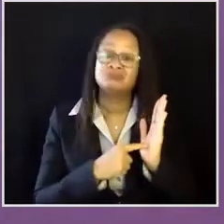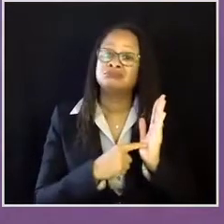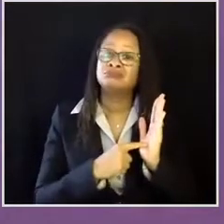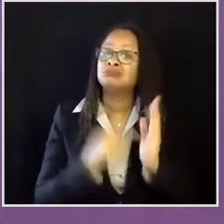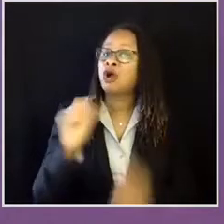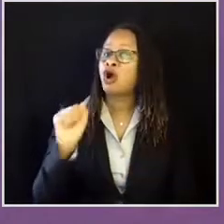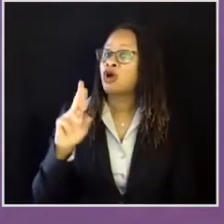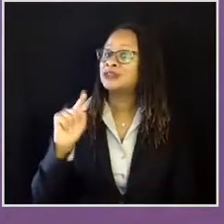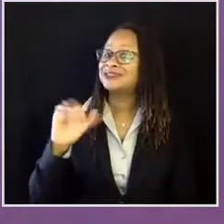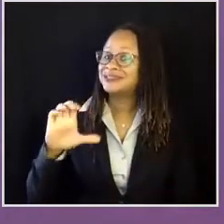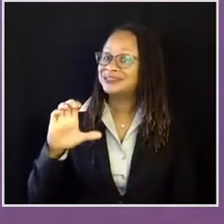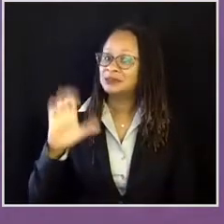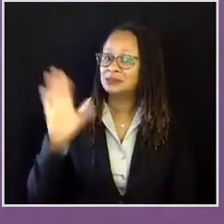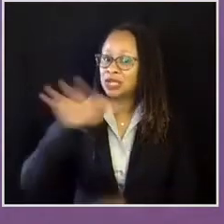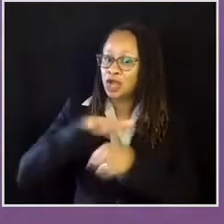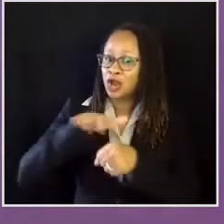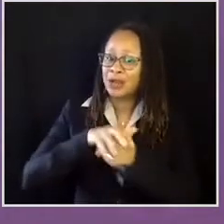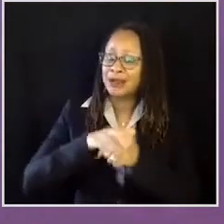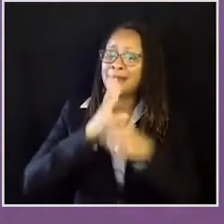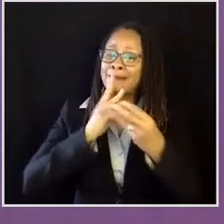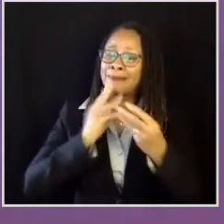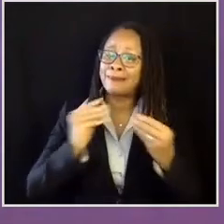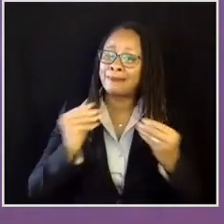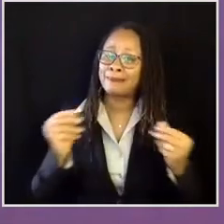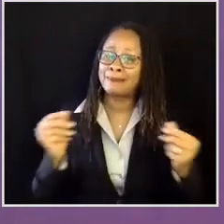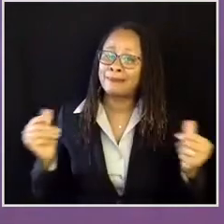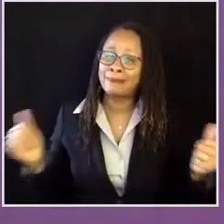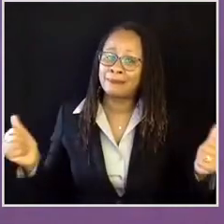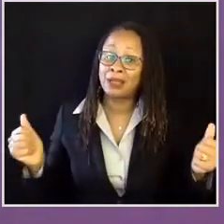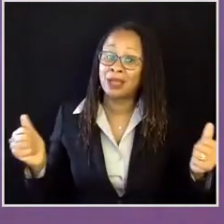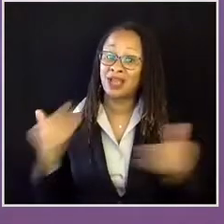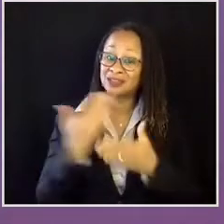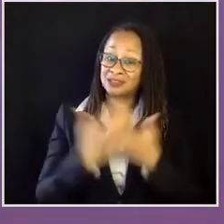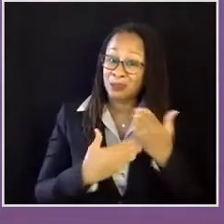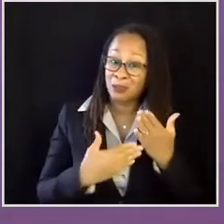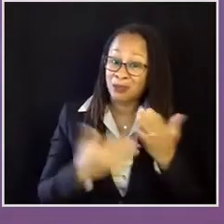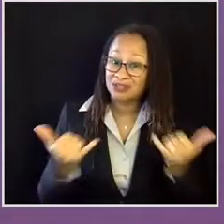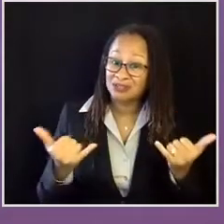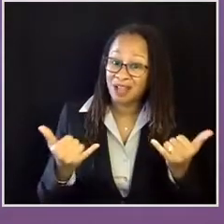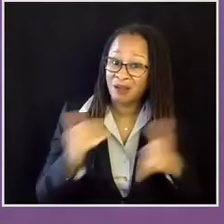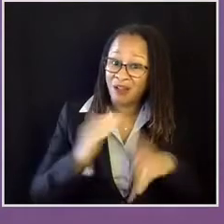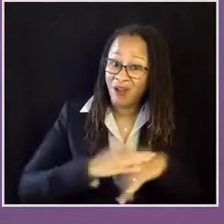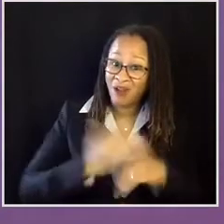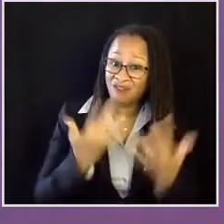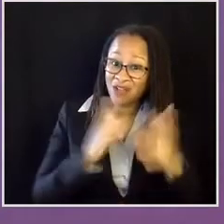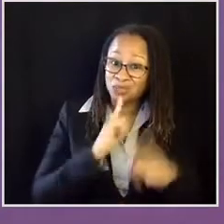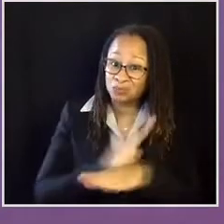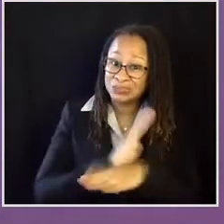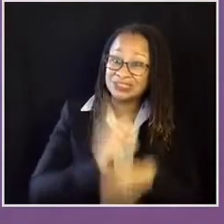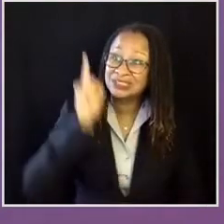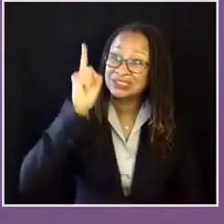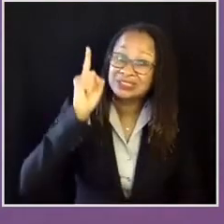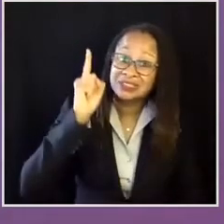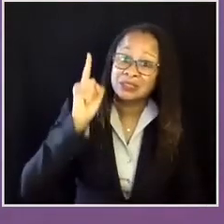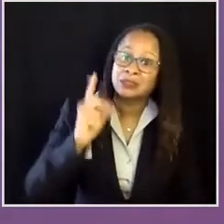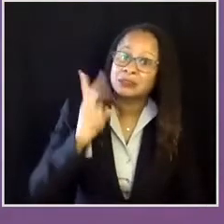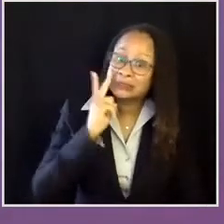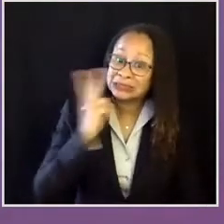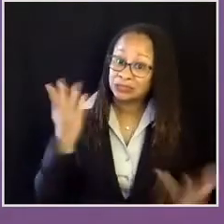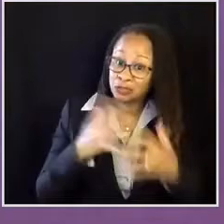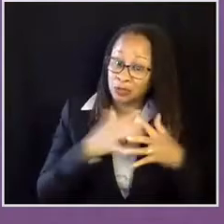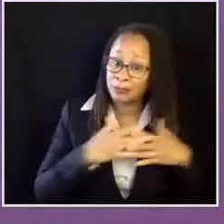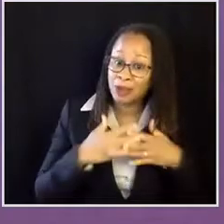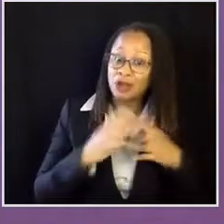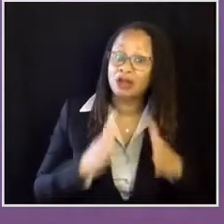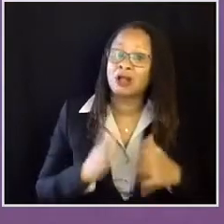Arctic is literally melting. Parts are actually on fire. What we're seeing in America, in our